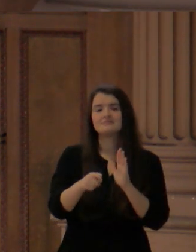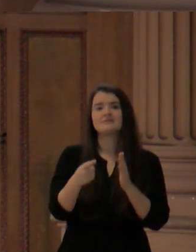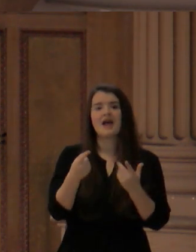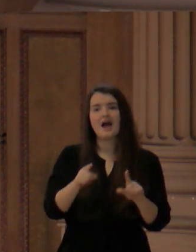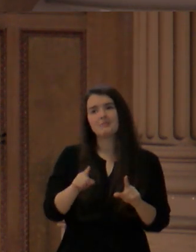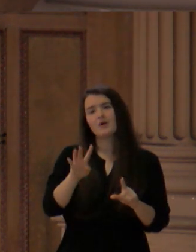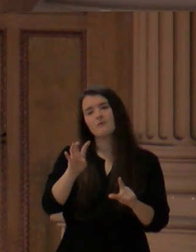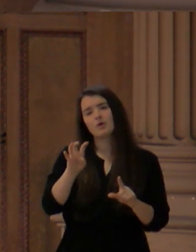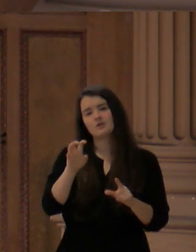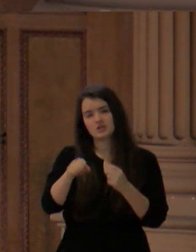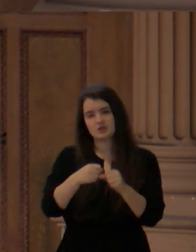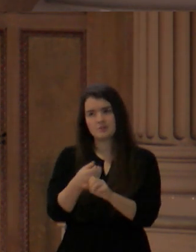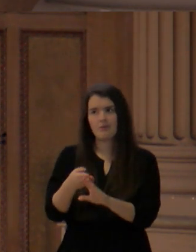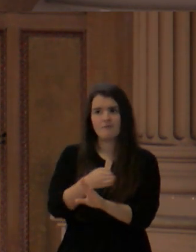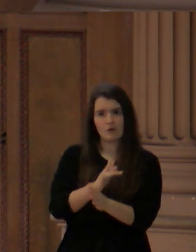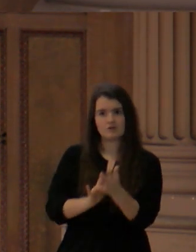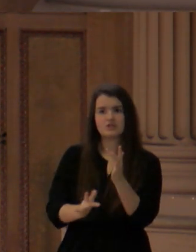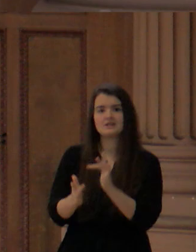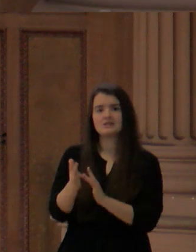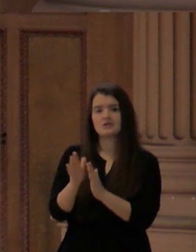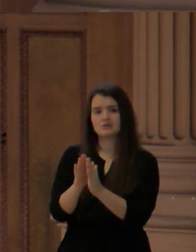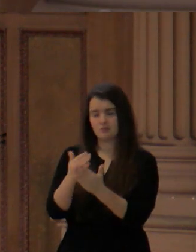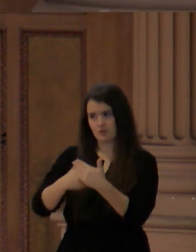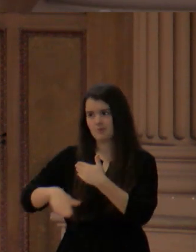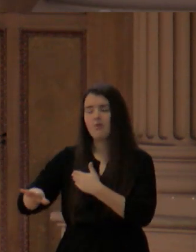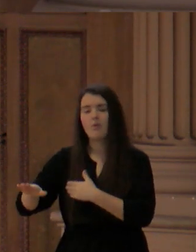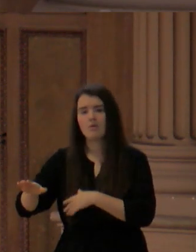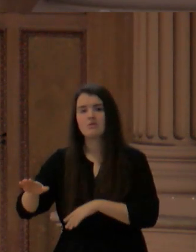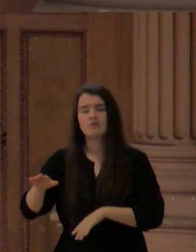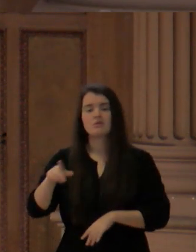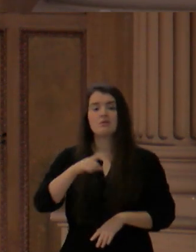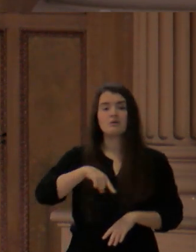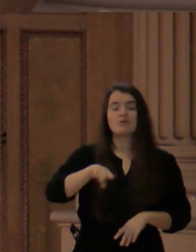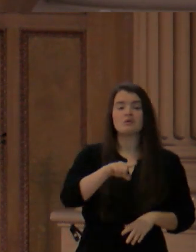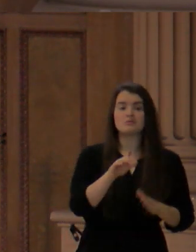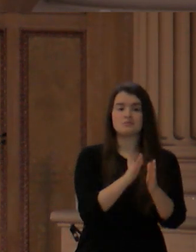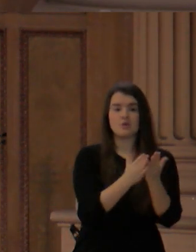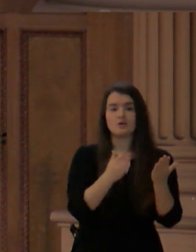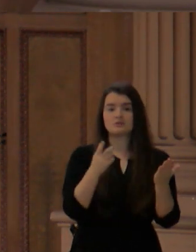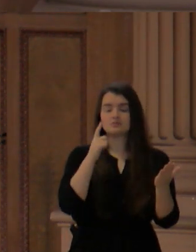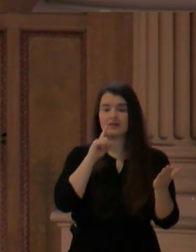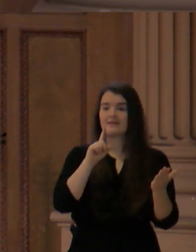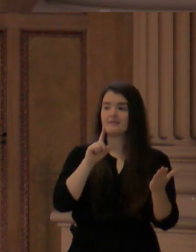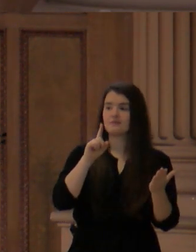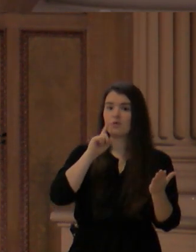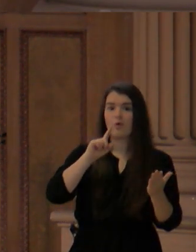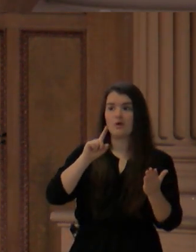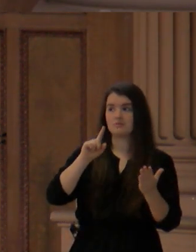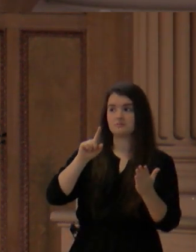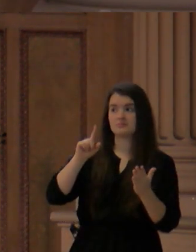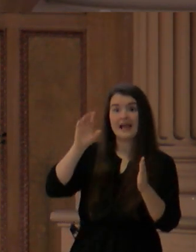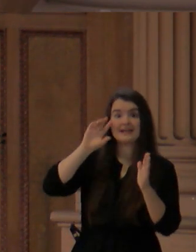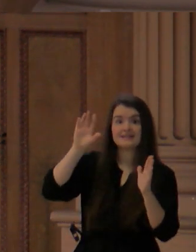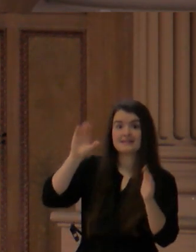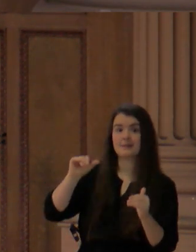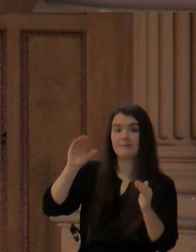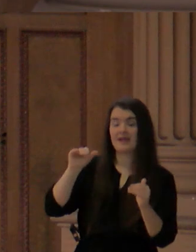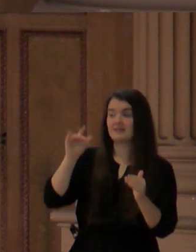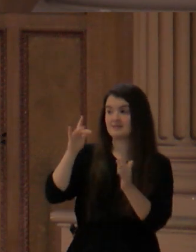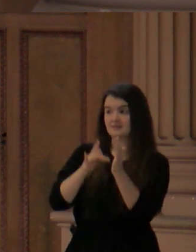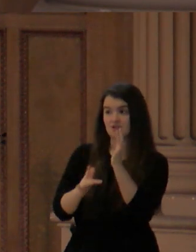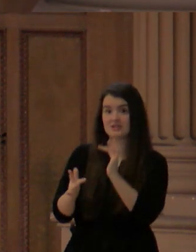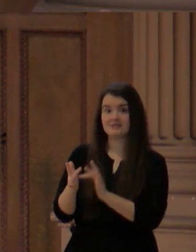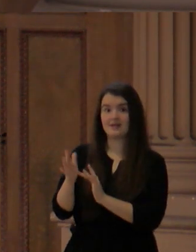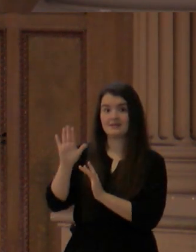is a group of books that anticipate the coming of Jesus. And during this season of Advent, we're anticipating the